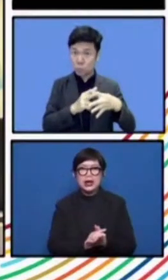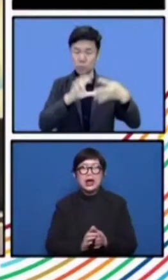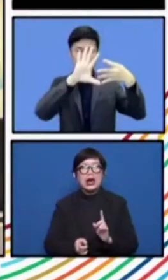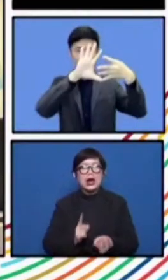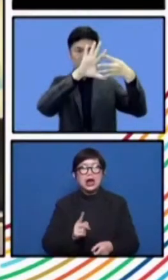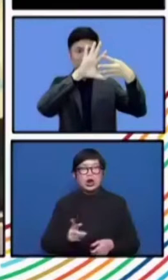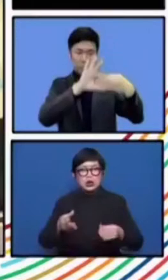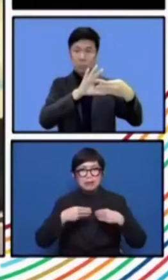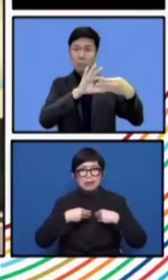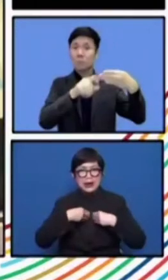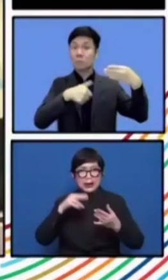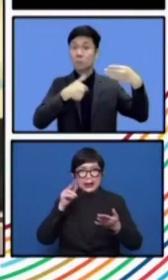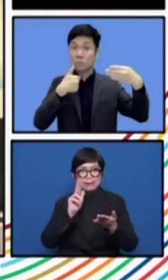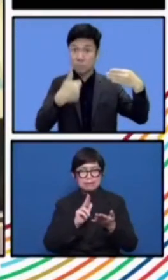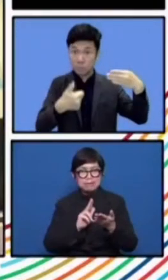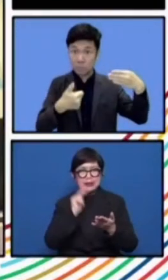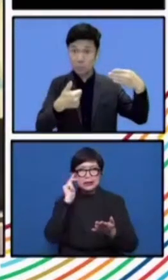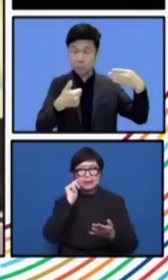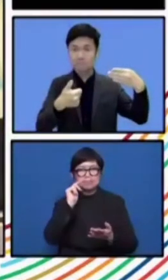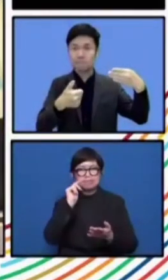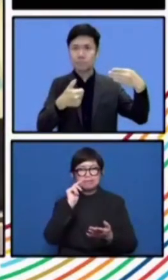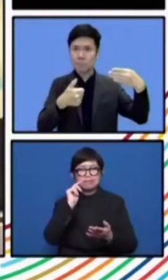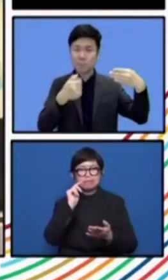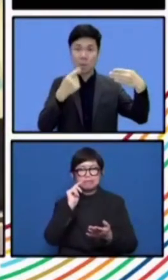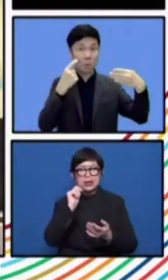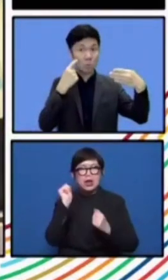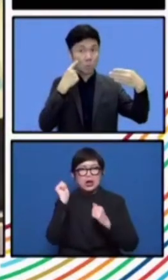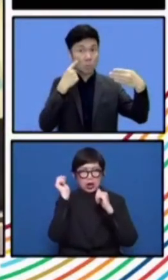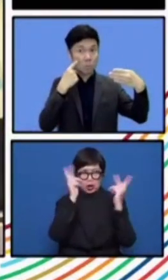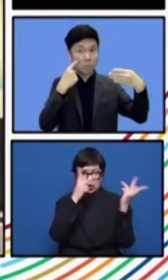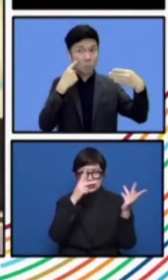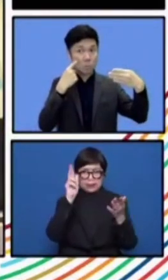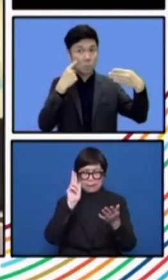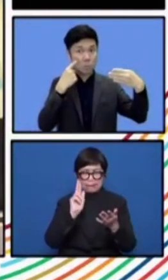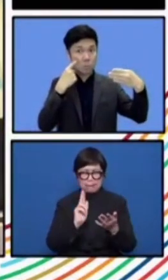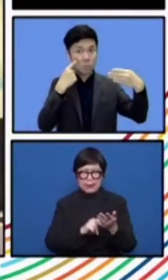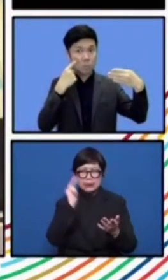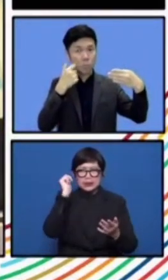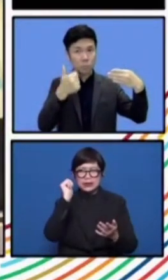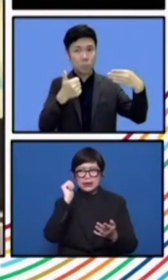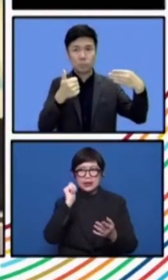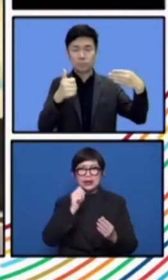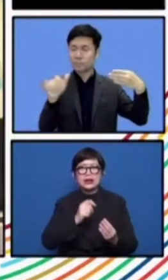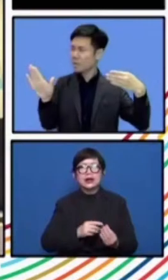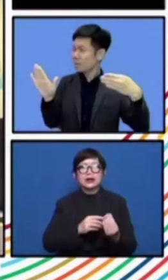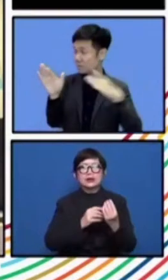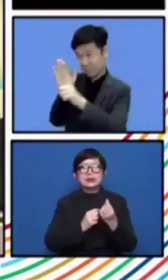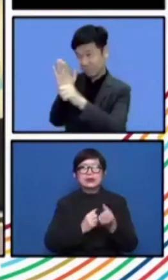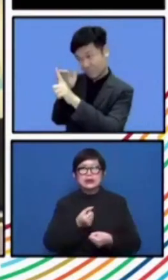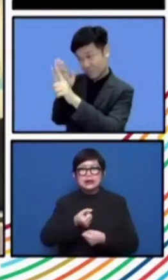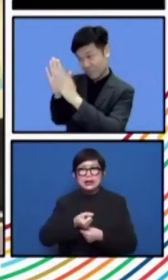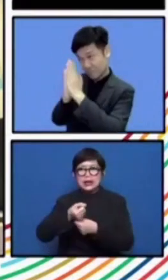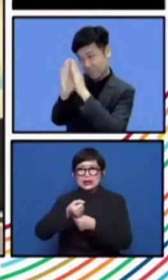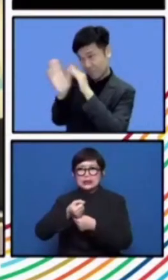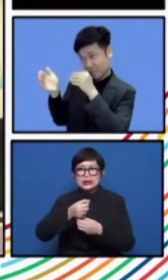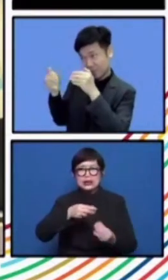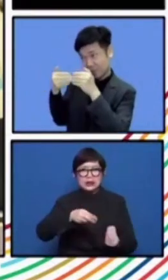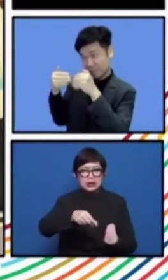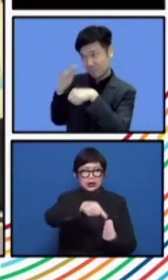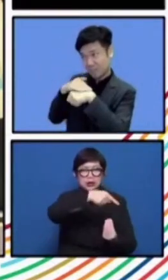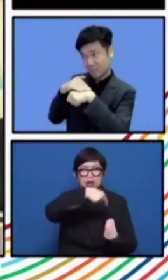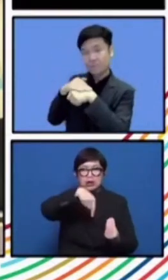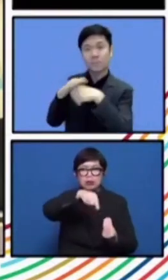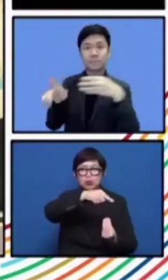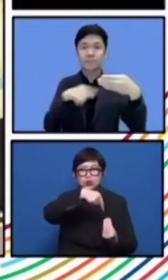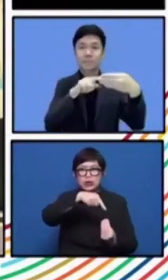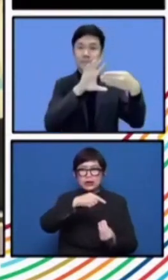context based while using uh appropriate delegate from Bhutan I will ask you to wrap up your statement so I think this thing will